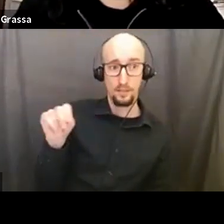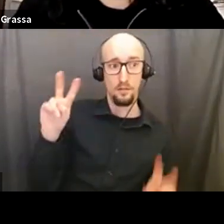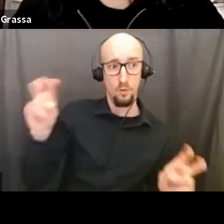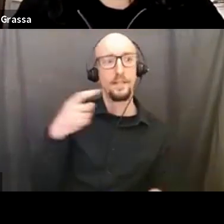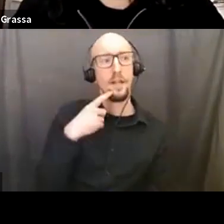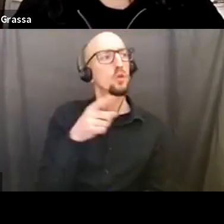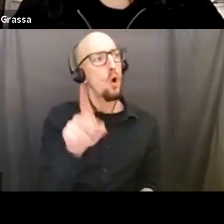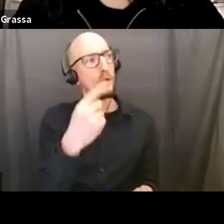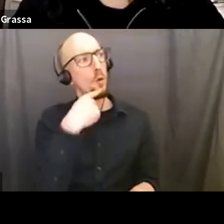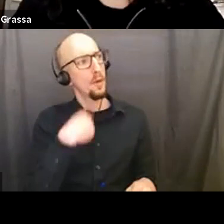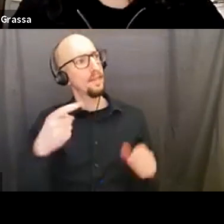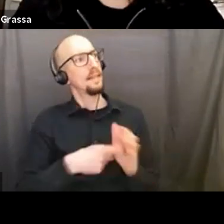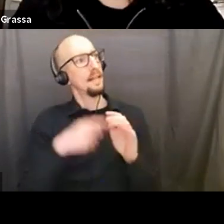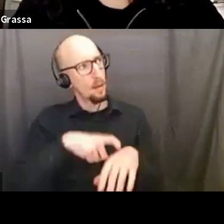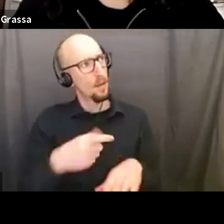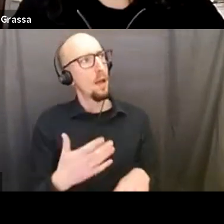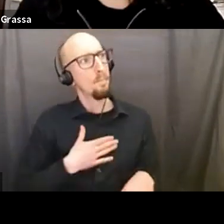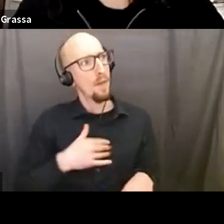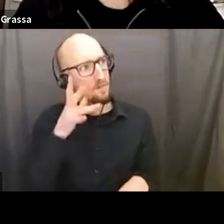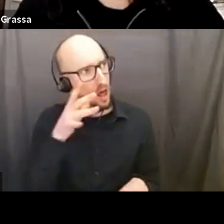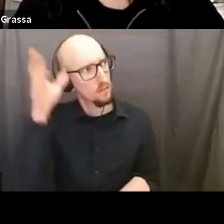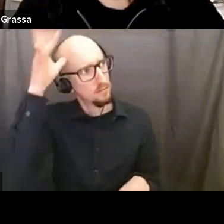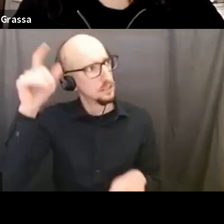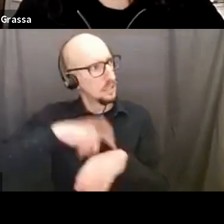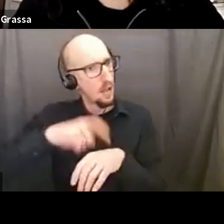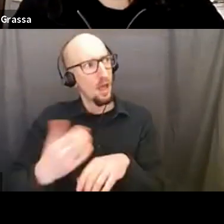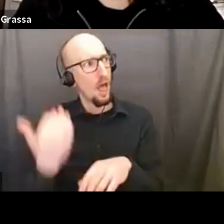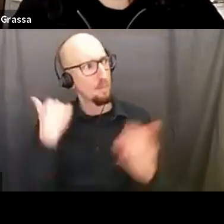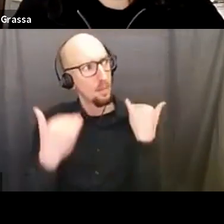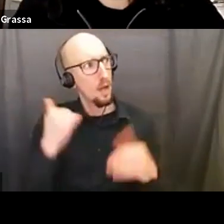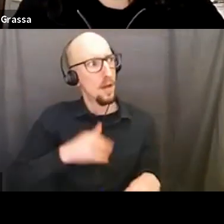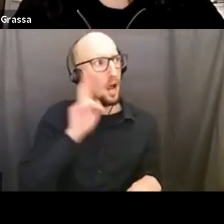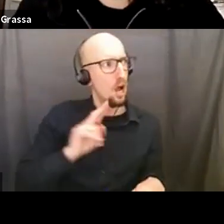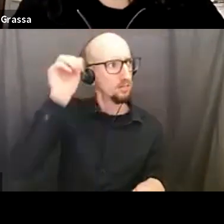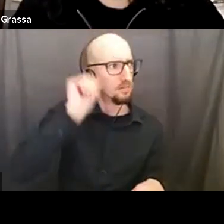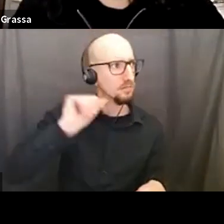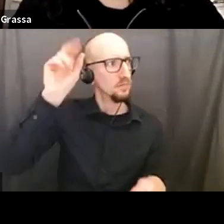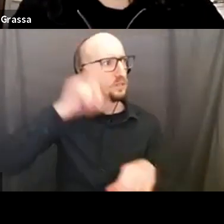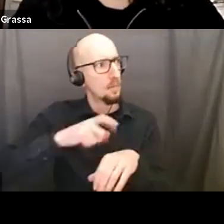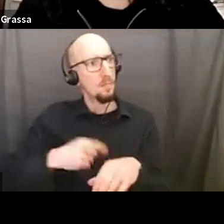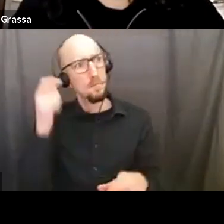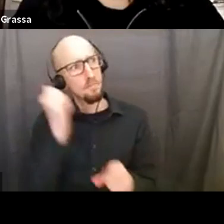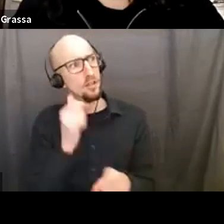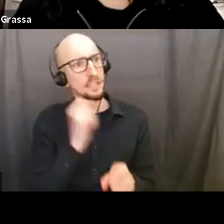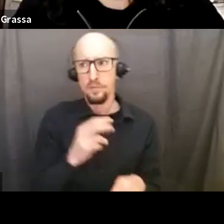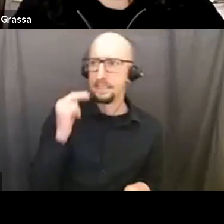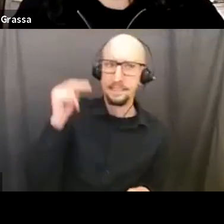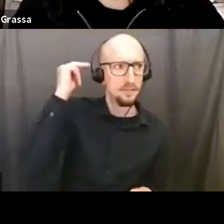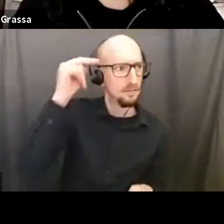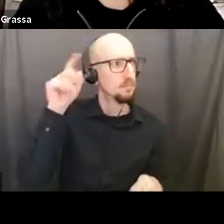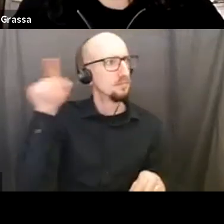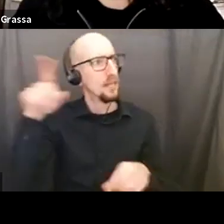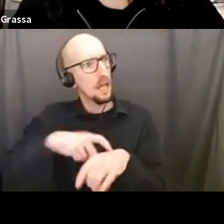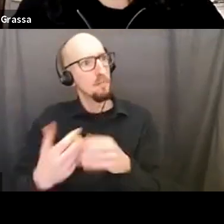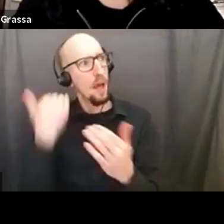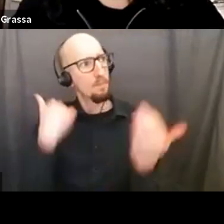time. You've taken my father's time, my mother's time, my uncle's time, my brother and sister's time, my nieces and nephews' time. How